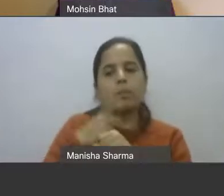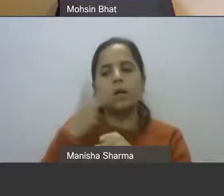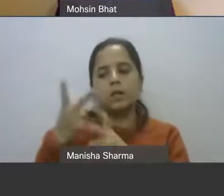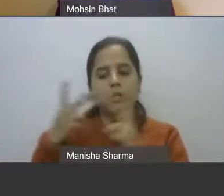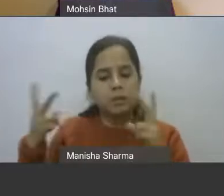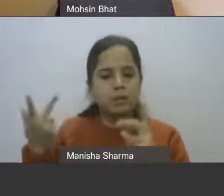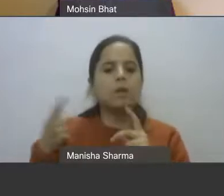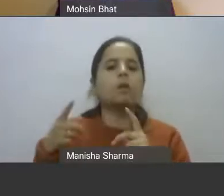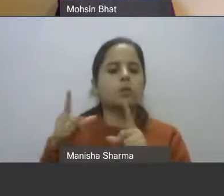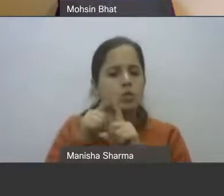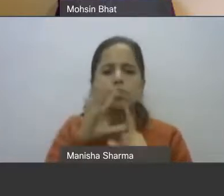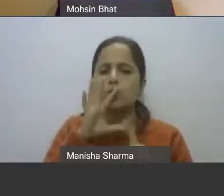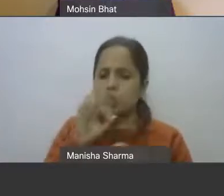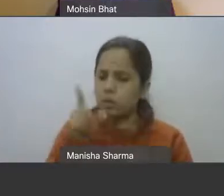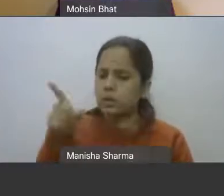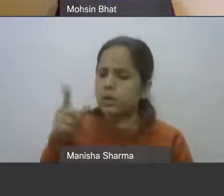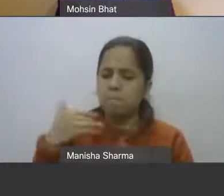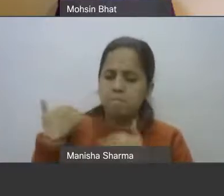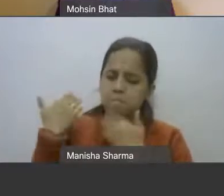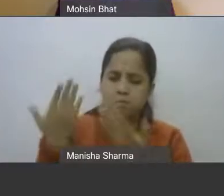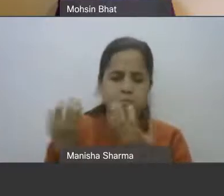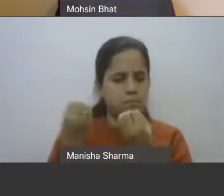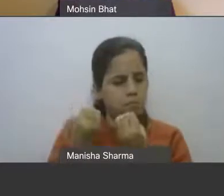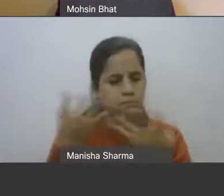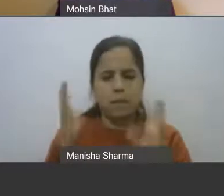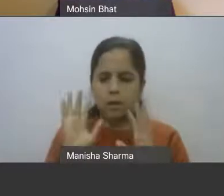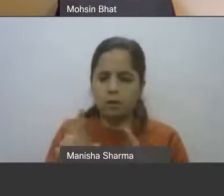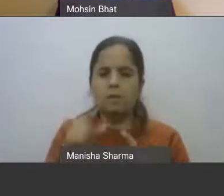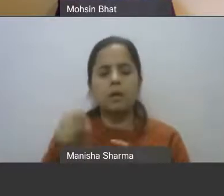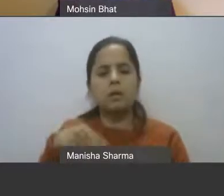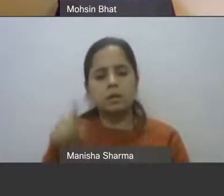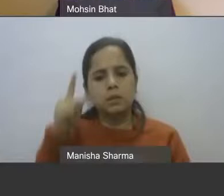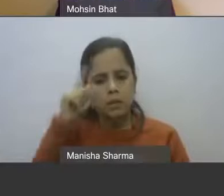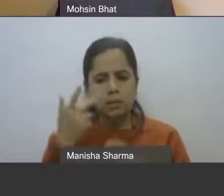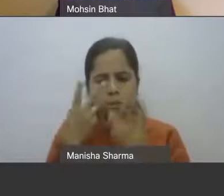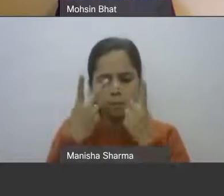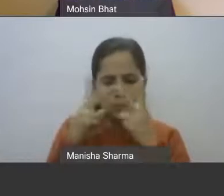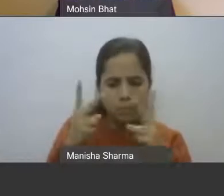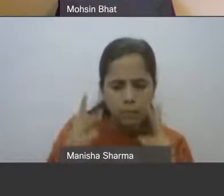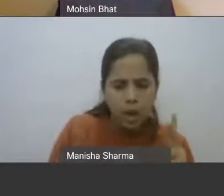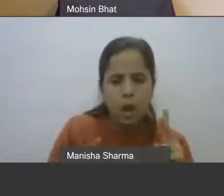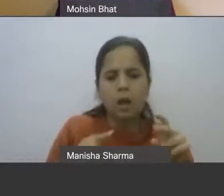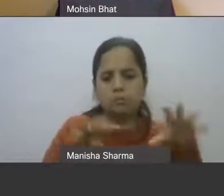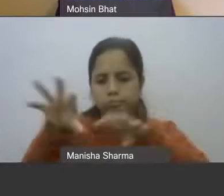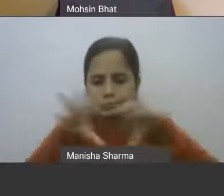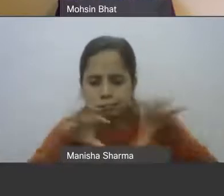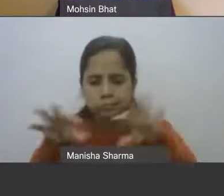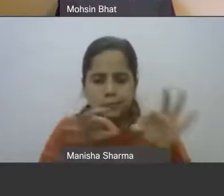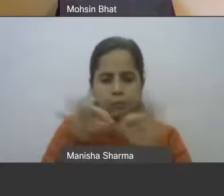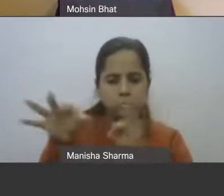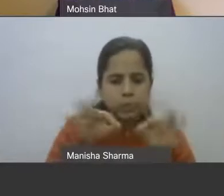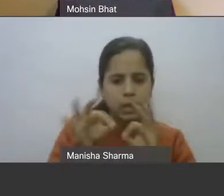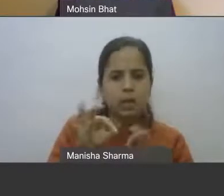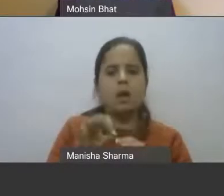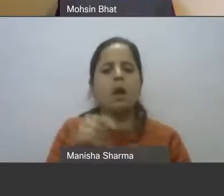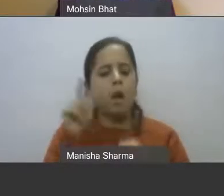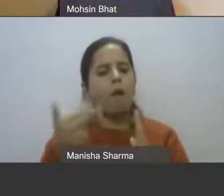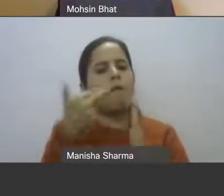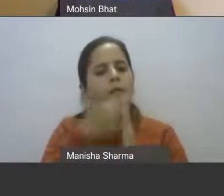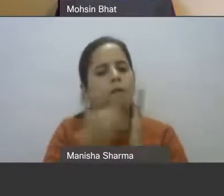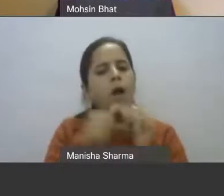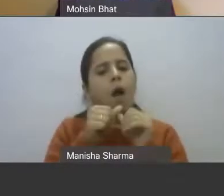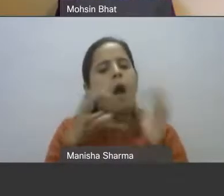governance, does generally in many areas engage in distinctions and classifications on grounds that are listed in